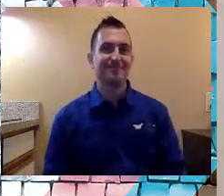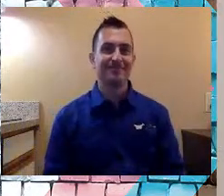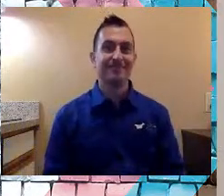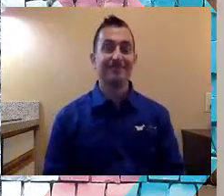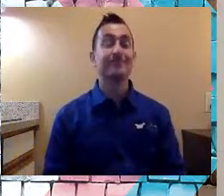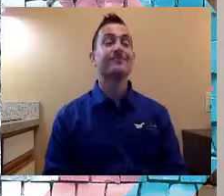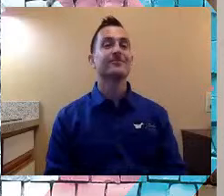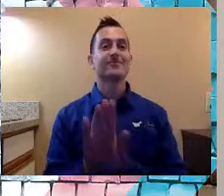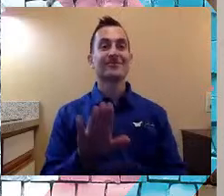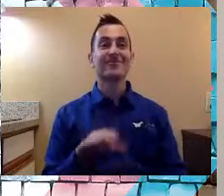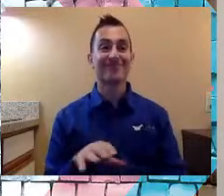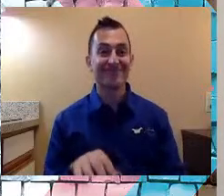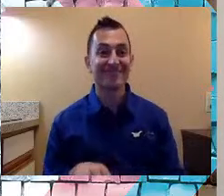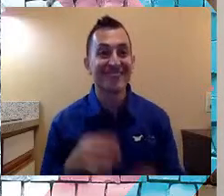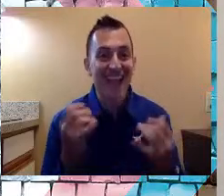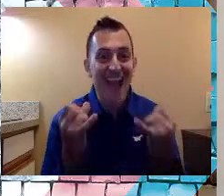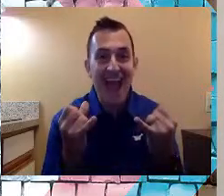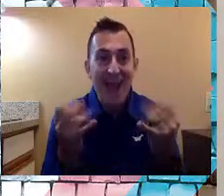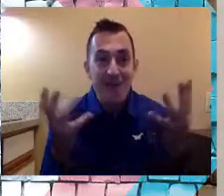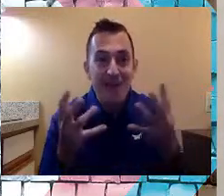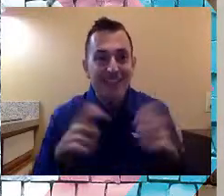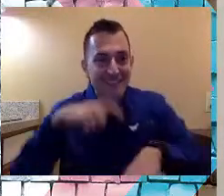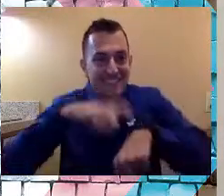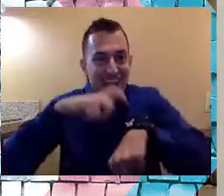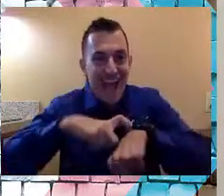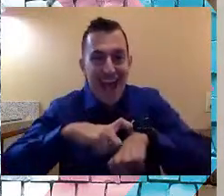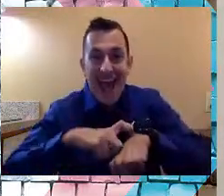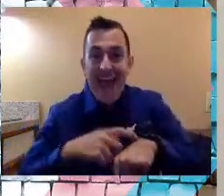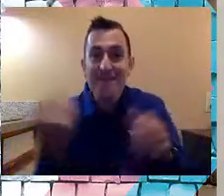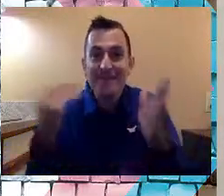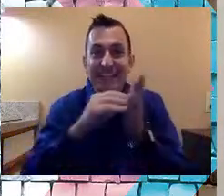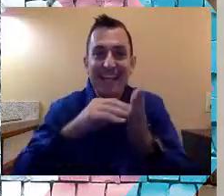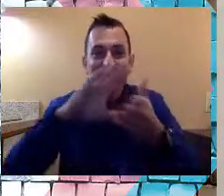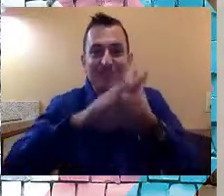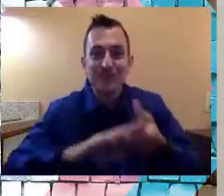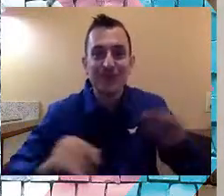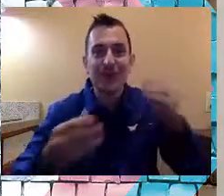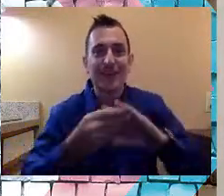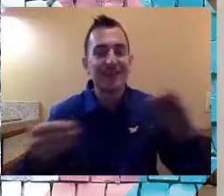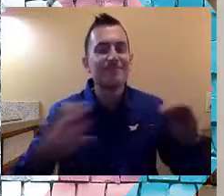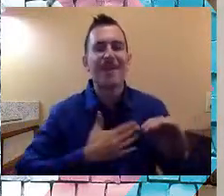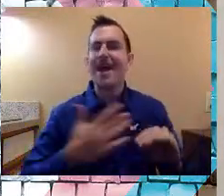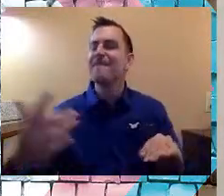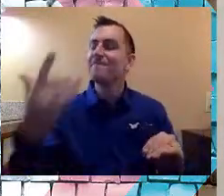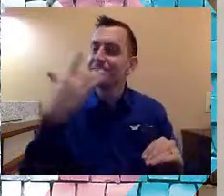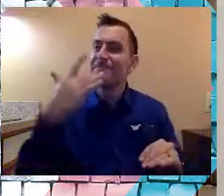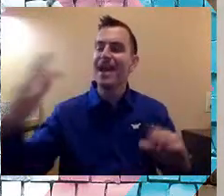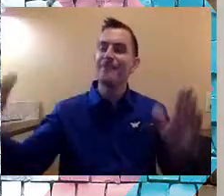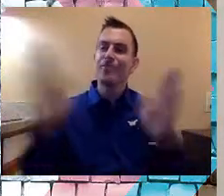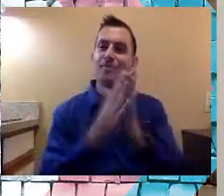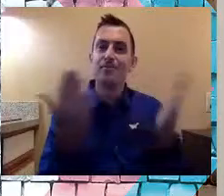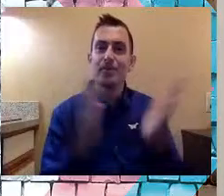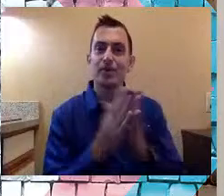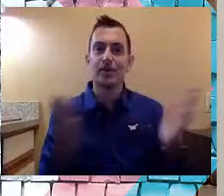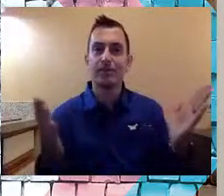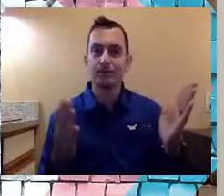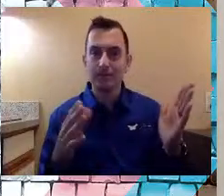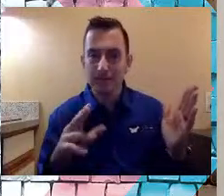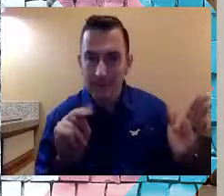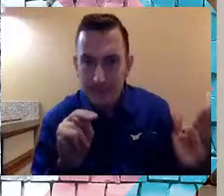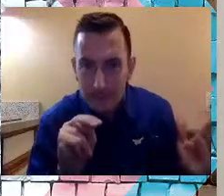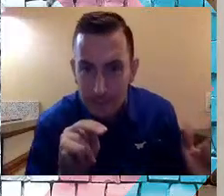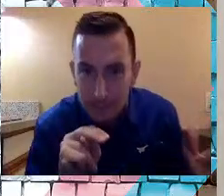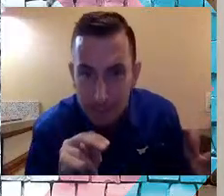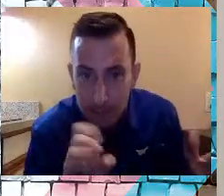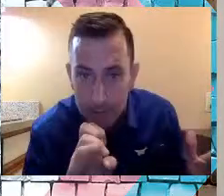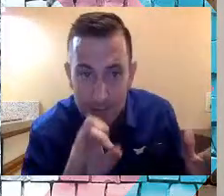It's time for another story. Now, this is another one of my favorite books. It's called Neither. And it's written by my